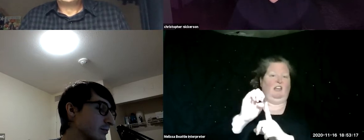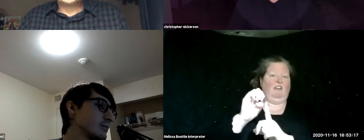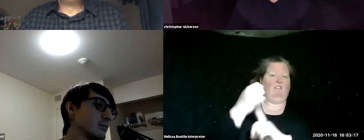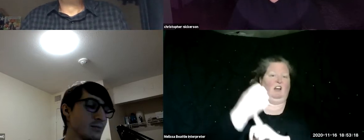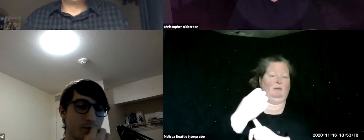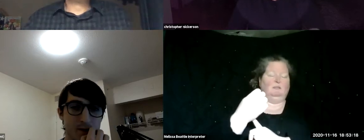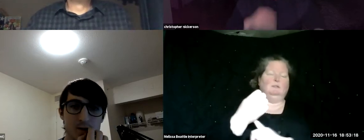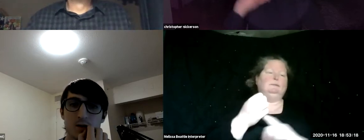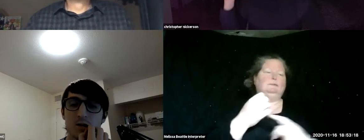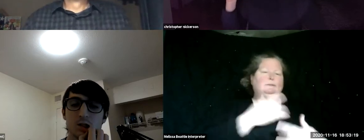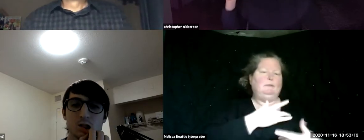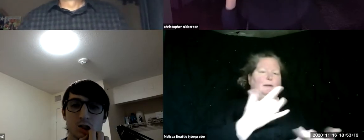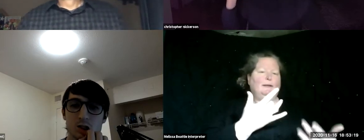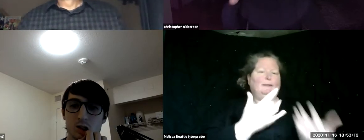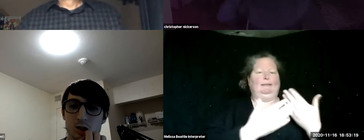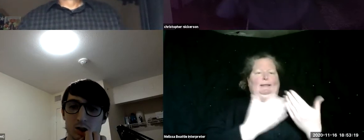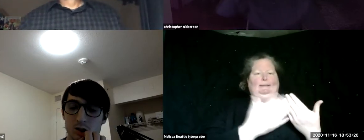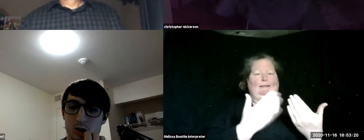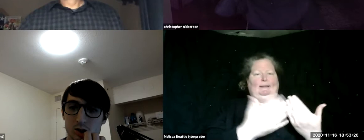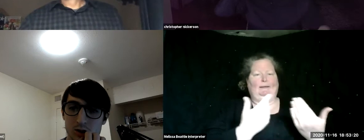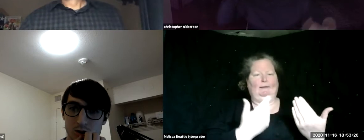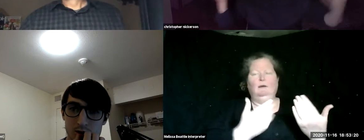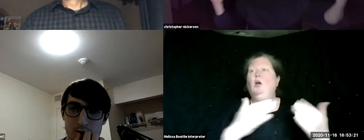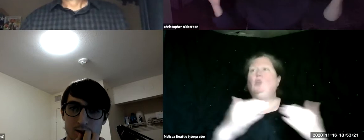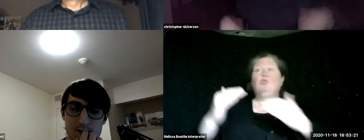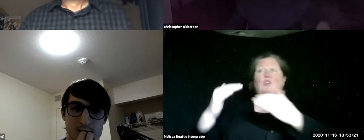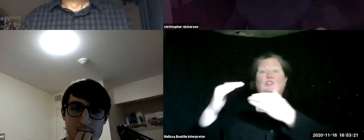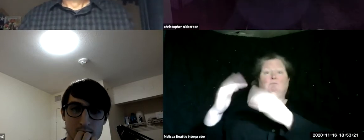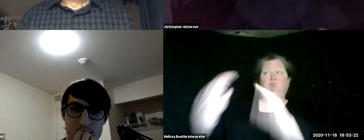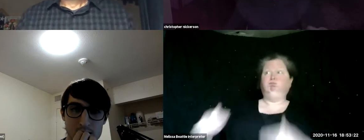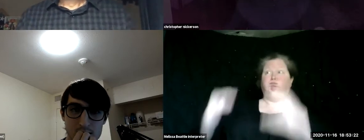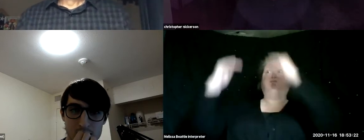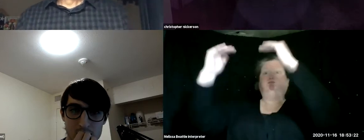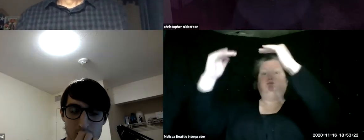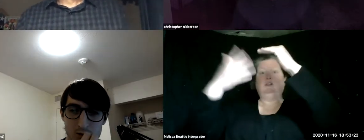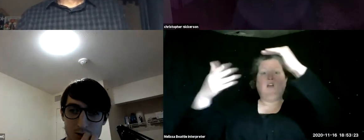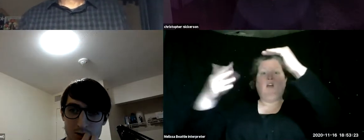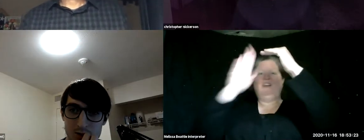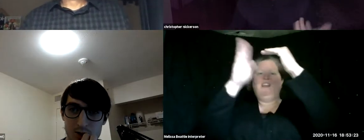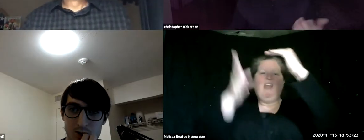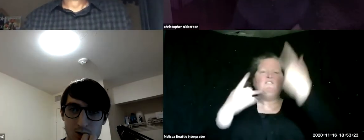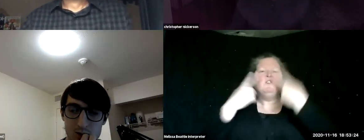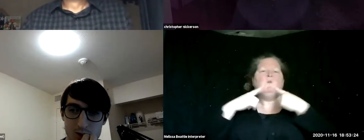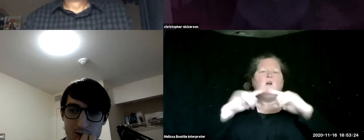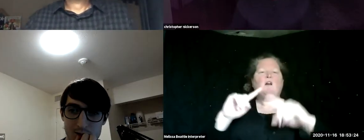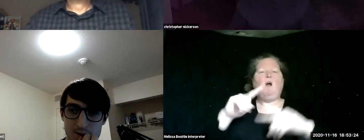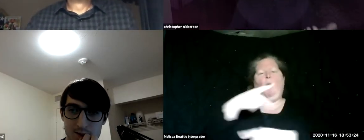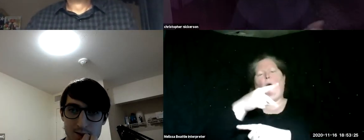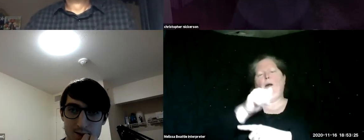that work. Like, the super advanced stuff never works. The like, hey, the password